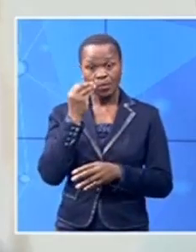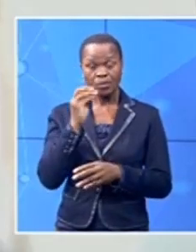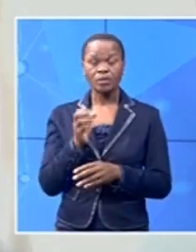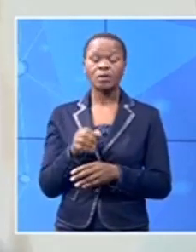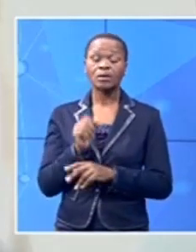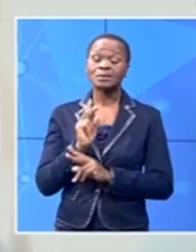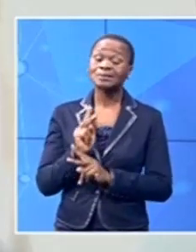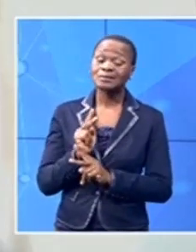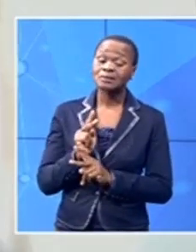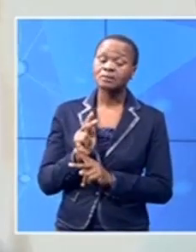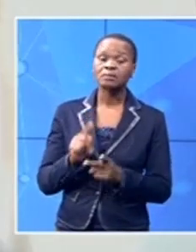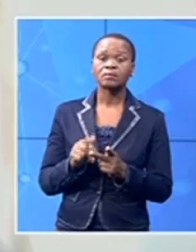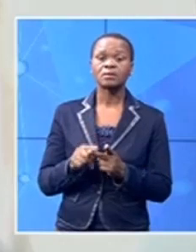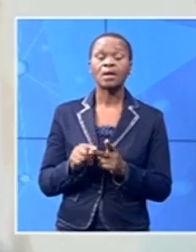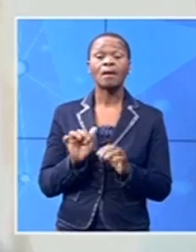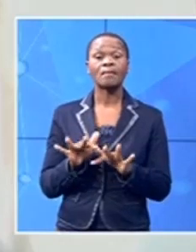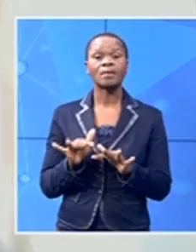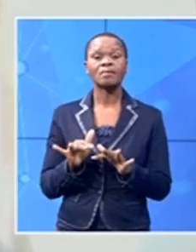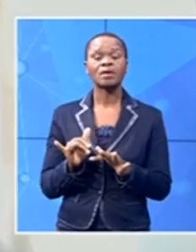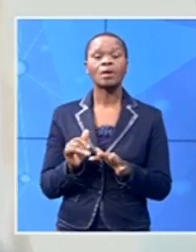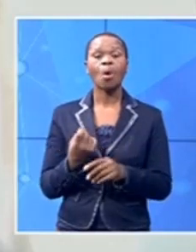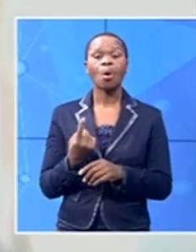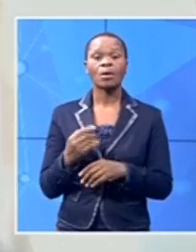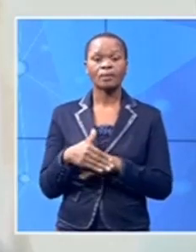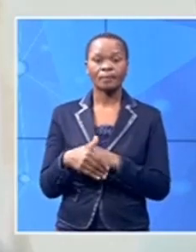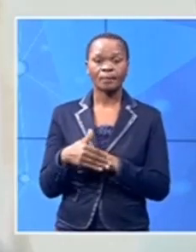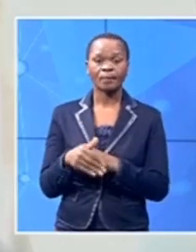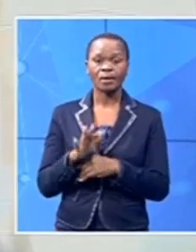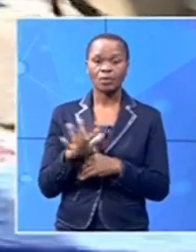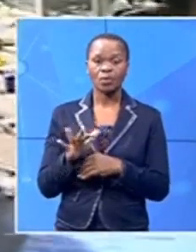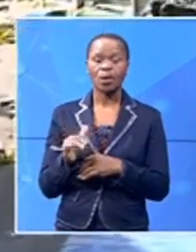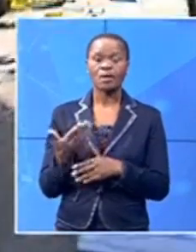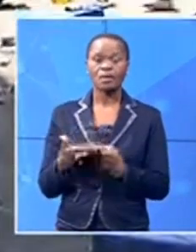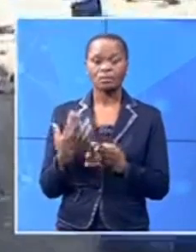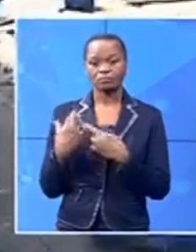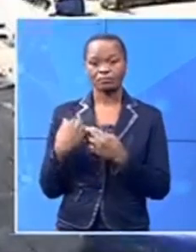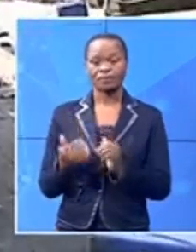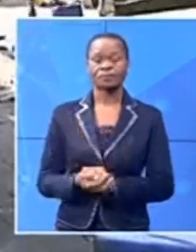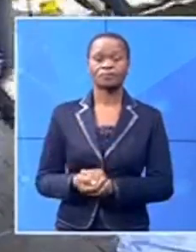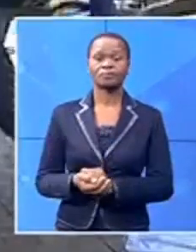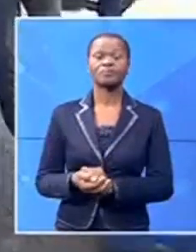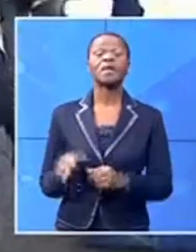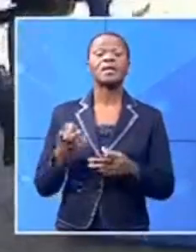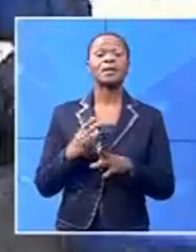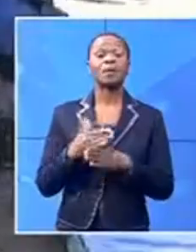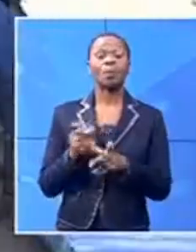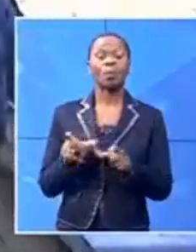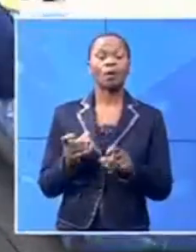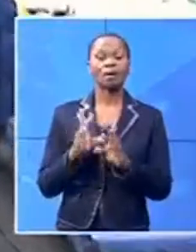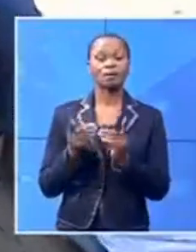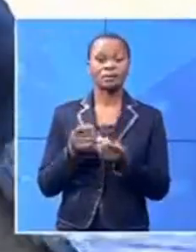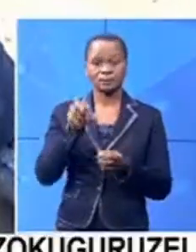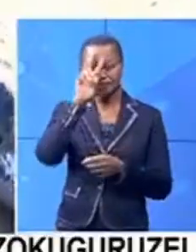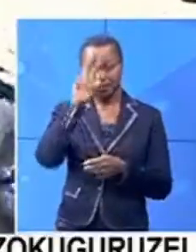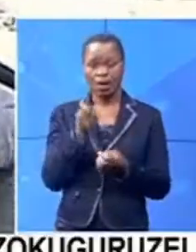we will serve only the people of this country and no one else. Insebenzi zomnyango wozokuhlengwa kwesimilo zithi